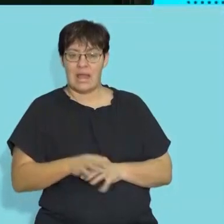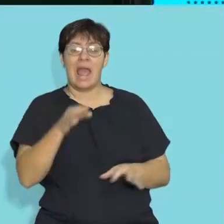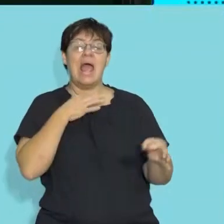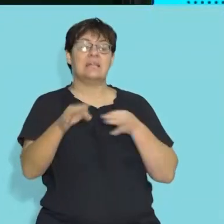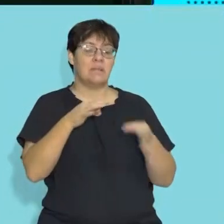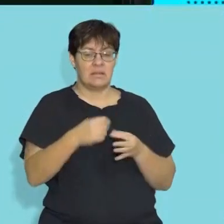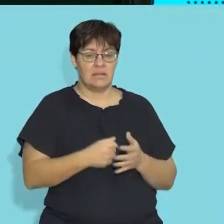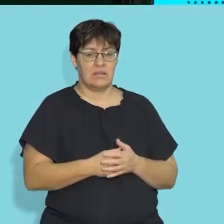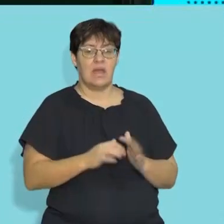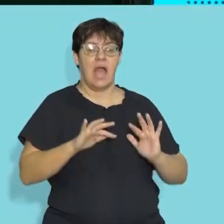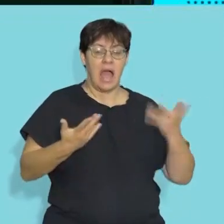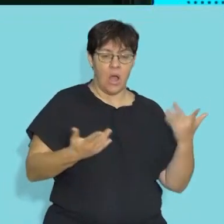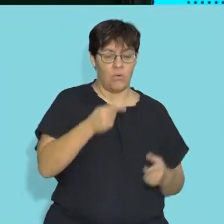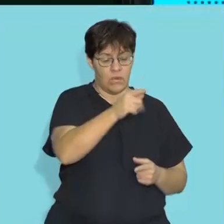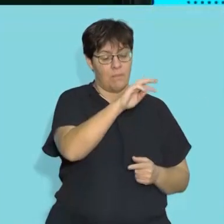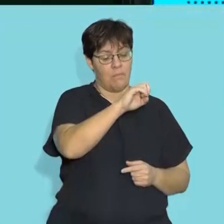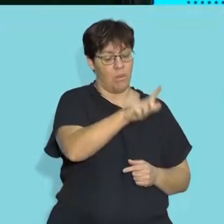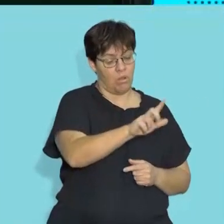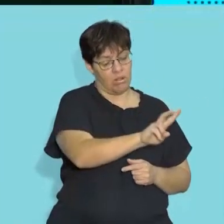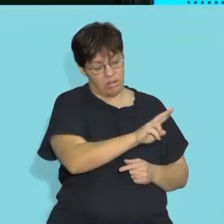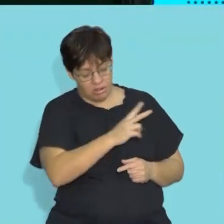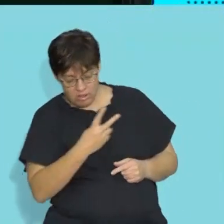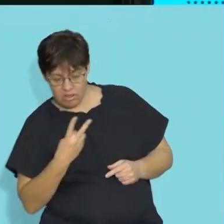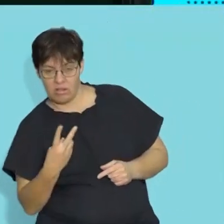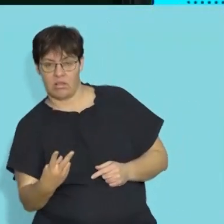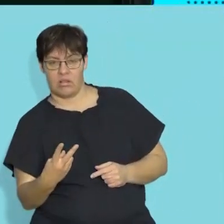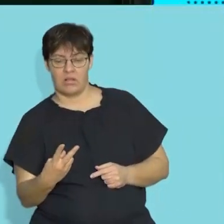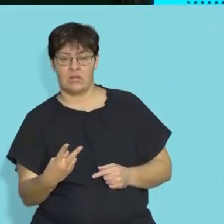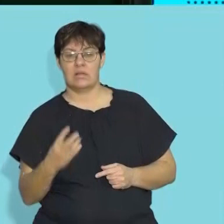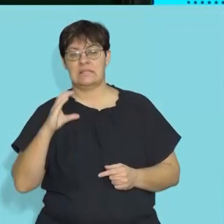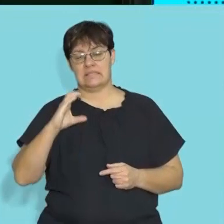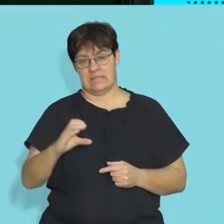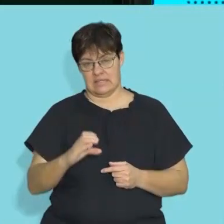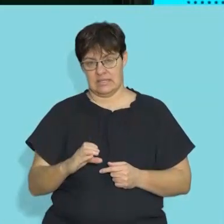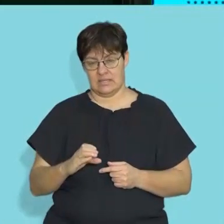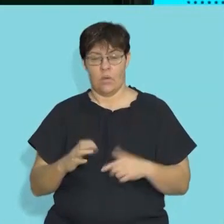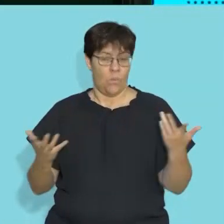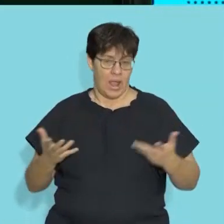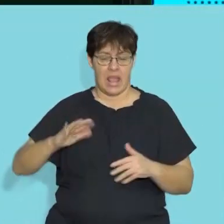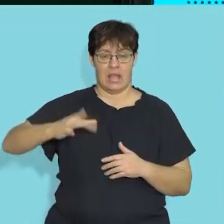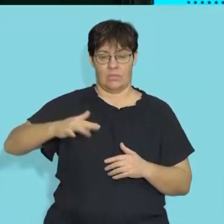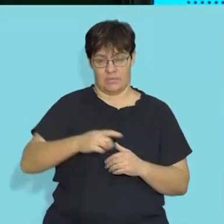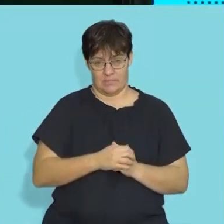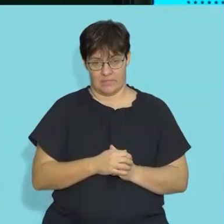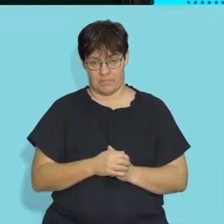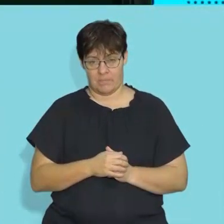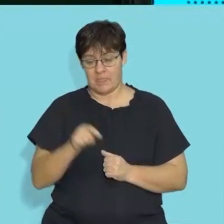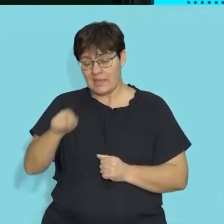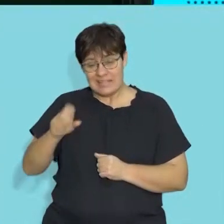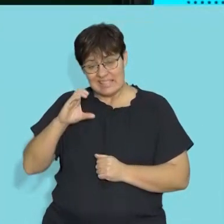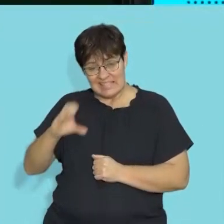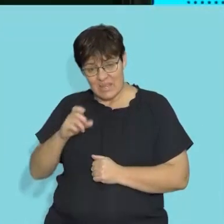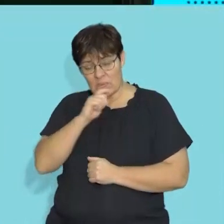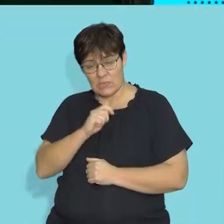to you now is how to convert those moles into concentrations at equilibrium, and how to then use